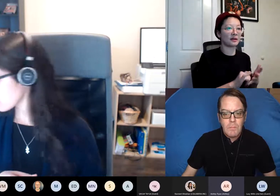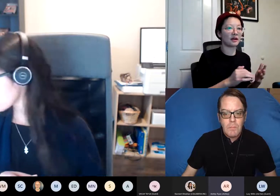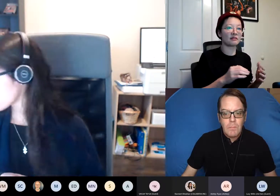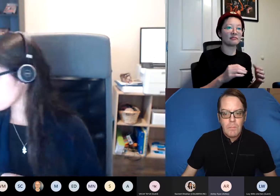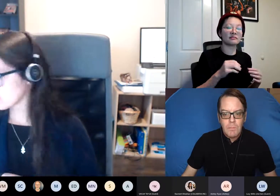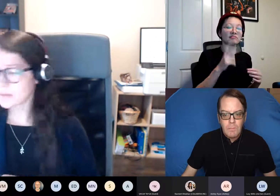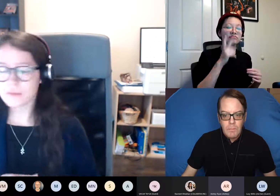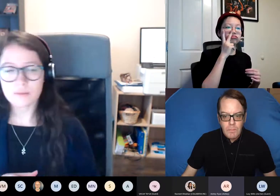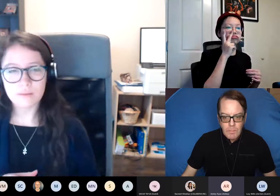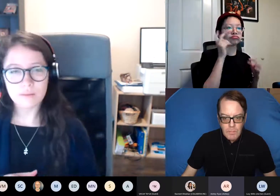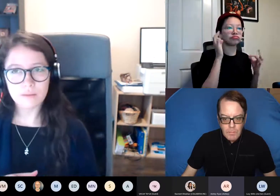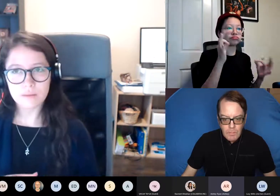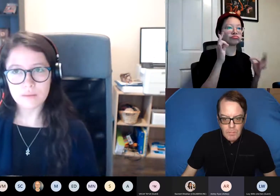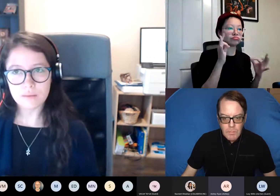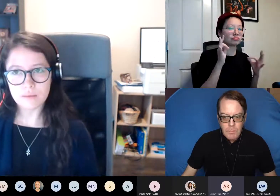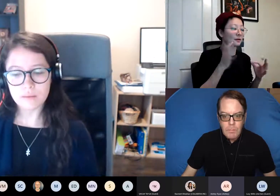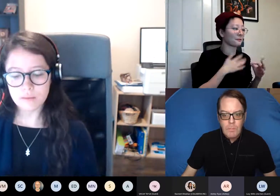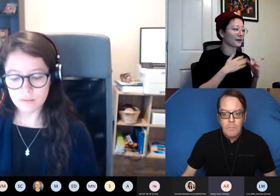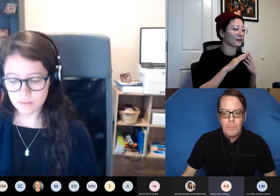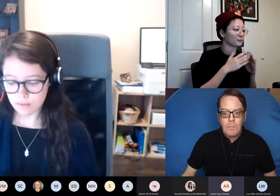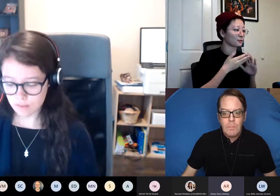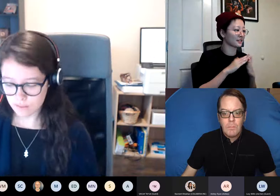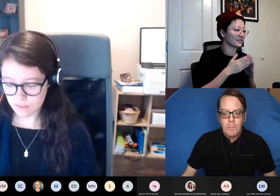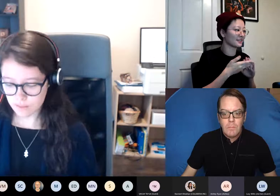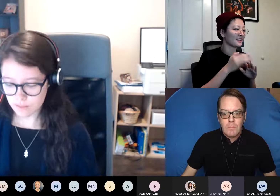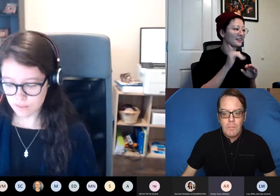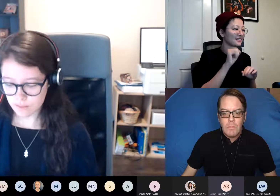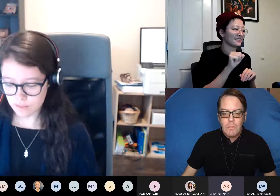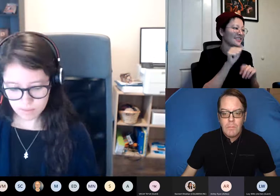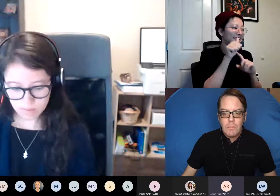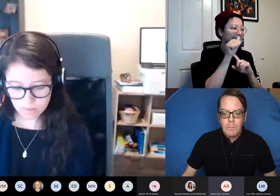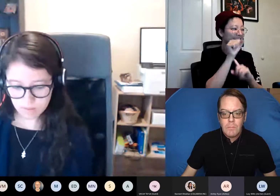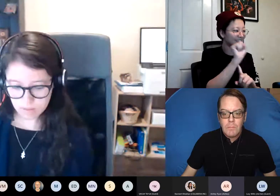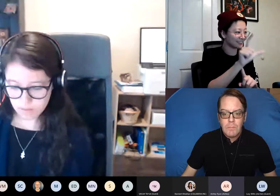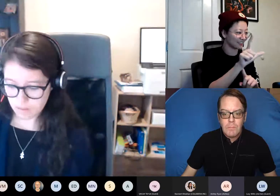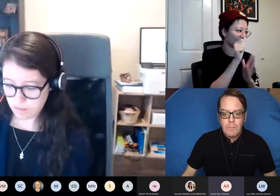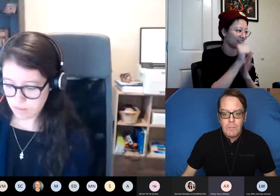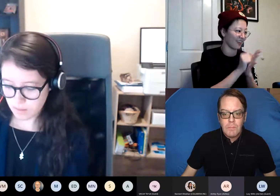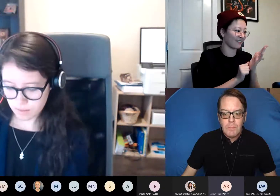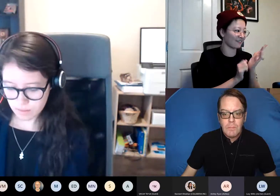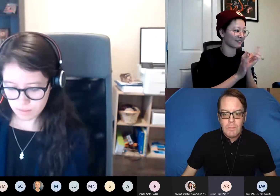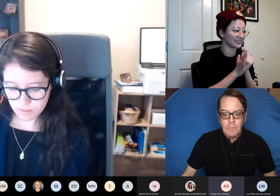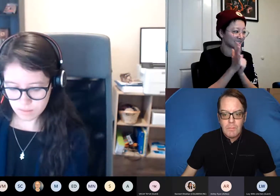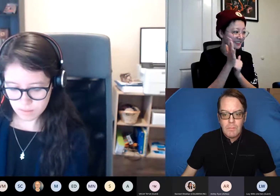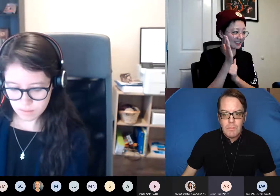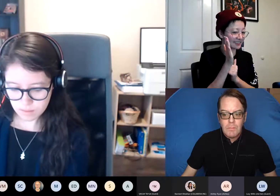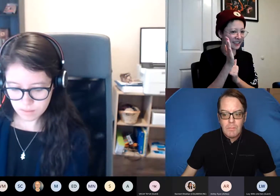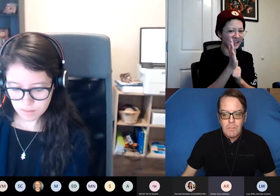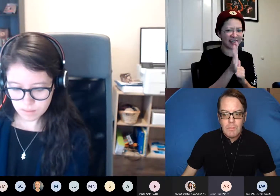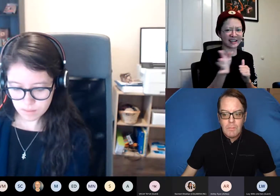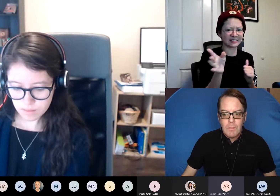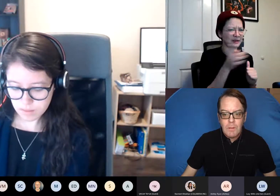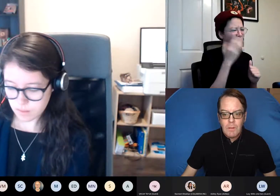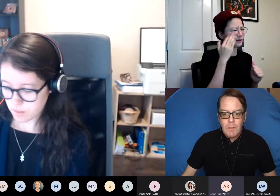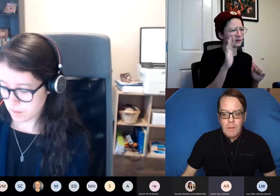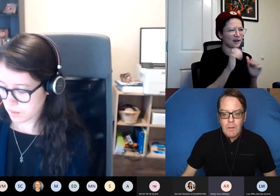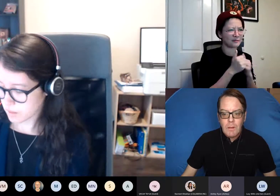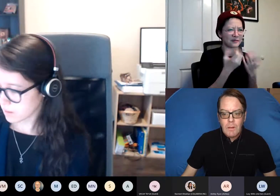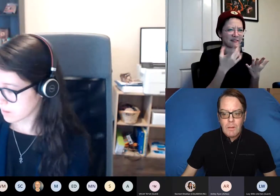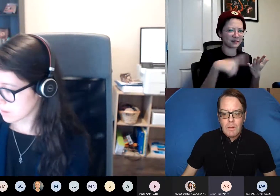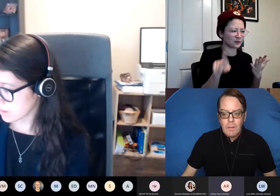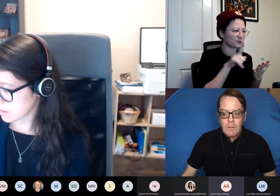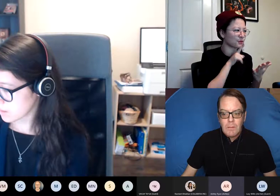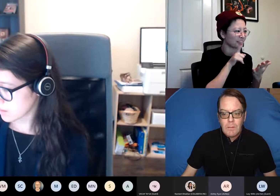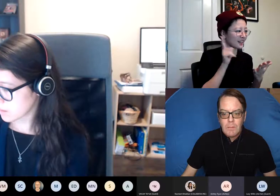to emphasize here is that this is a really good example of